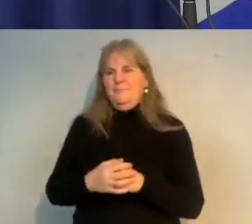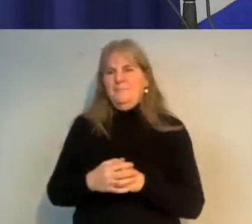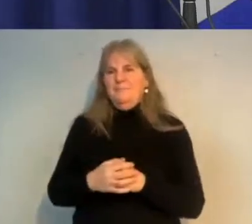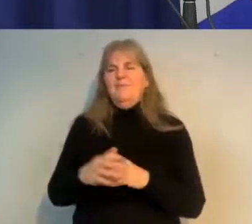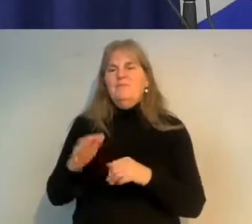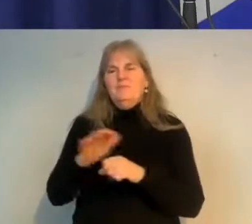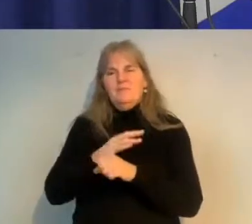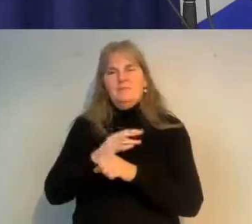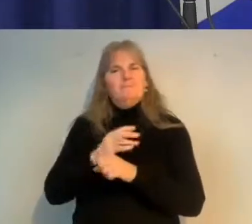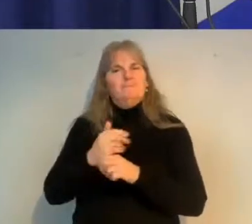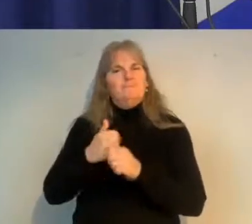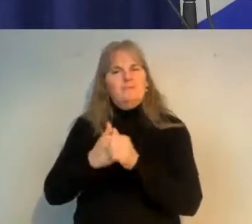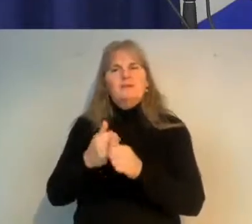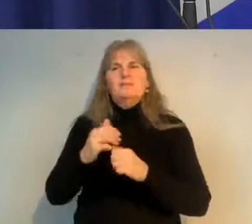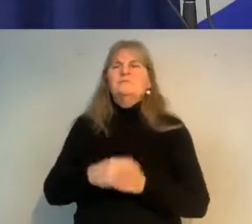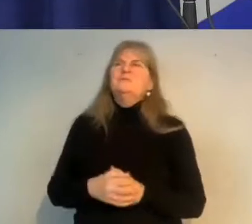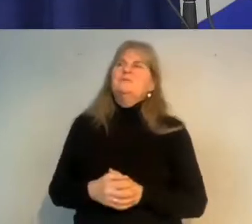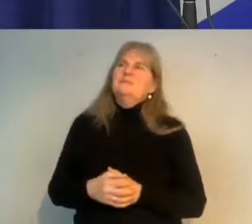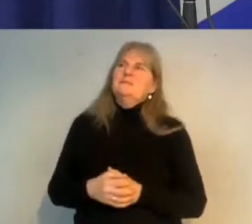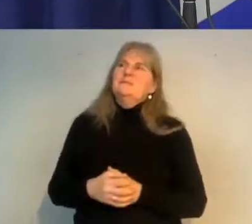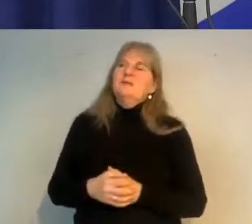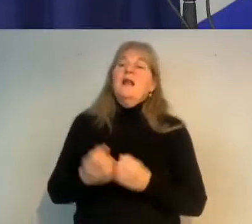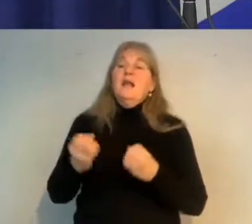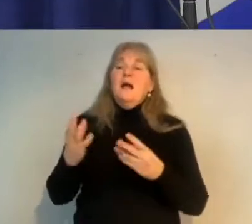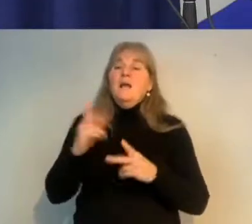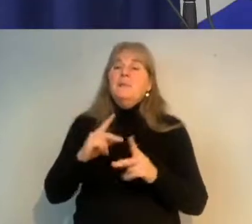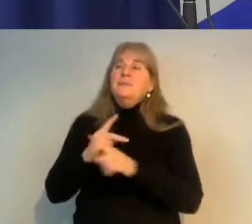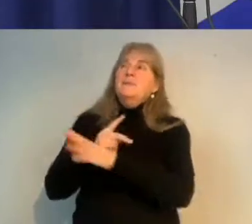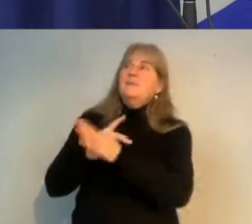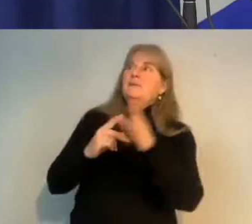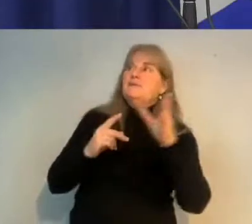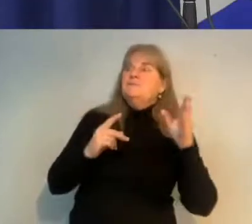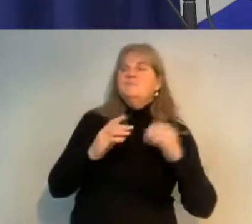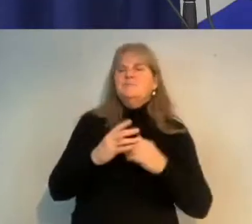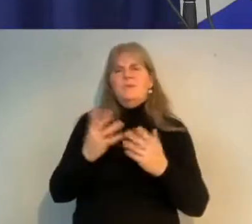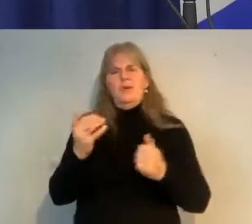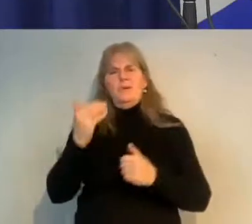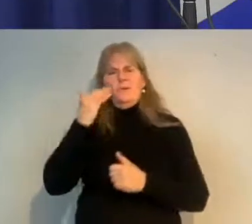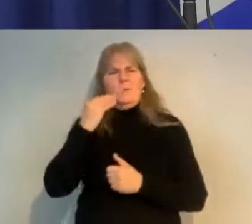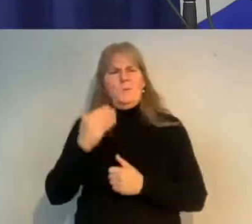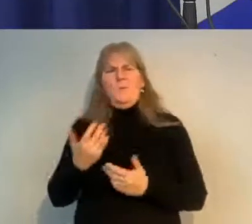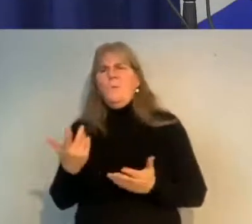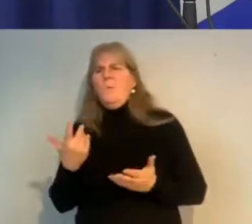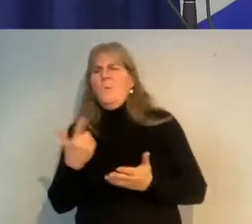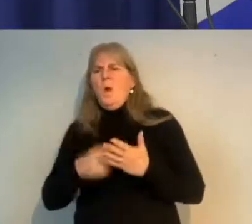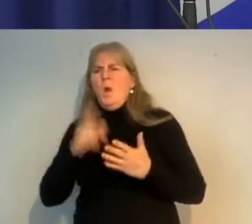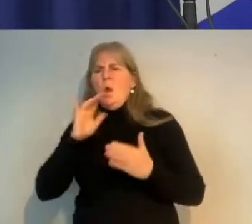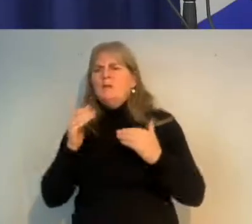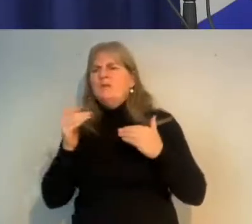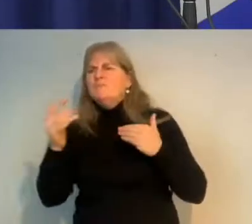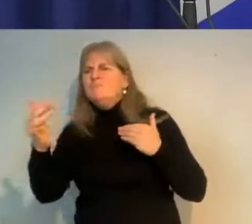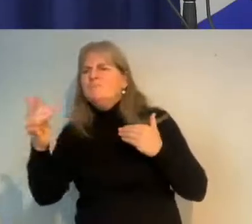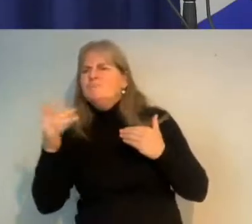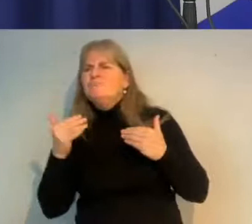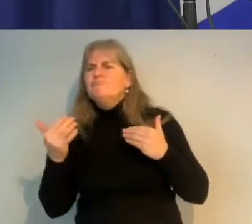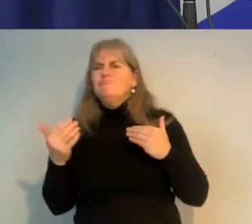Well, there's many people who want to know what to expect in the days and weeks to come.